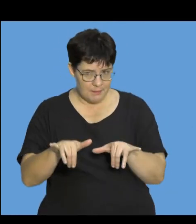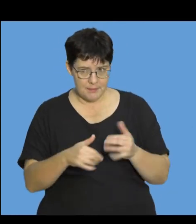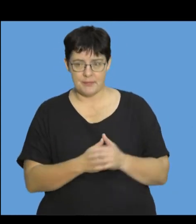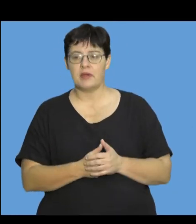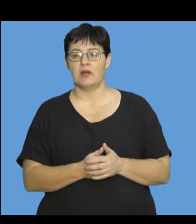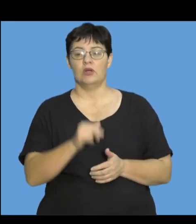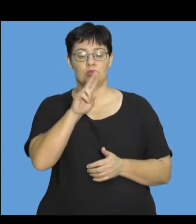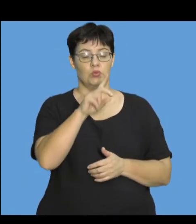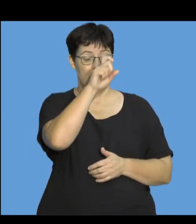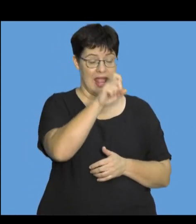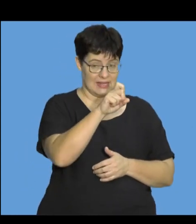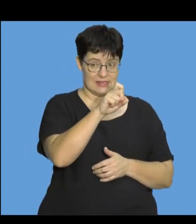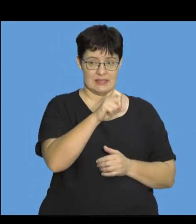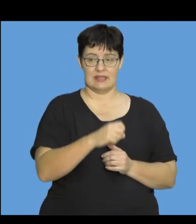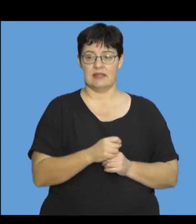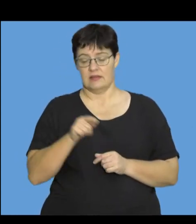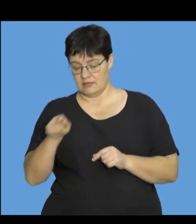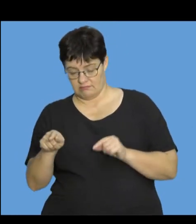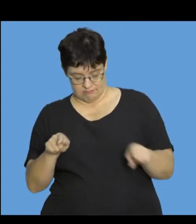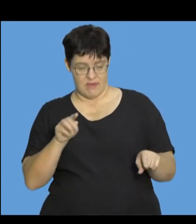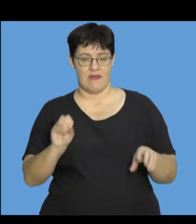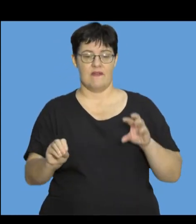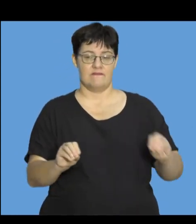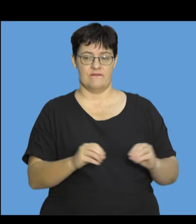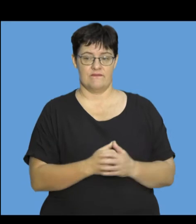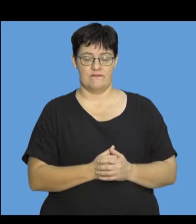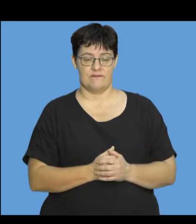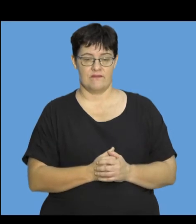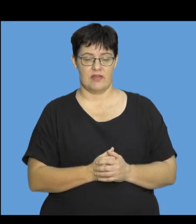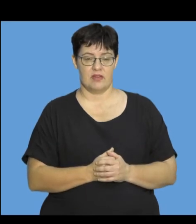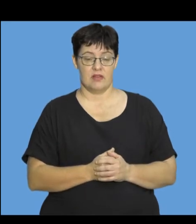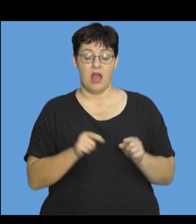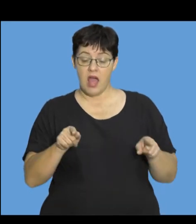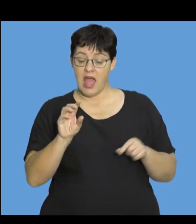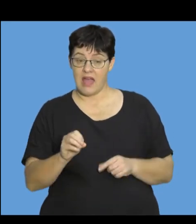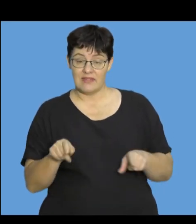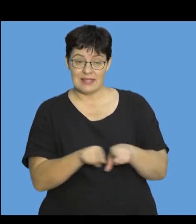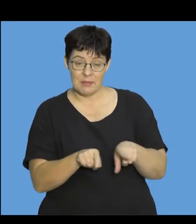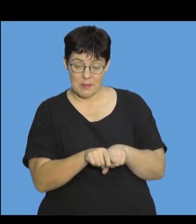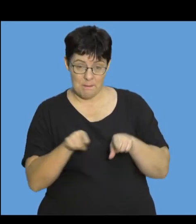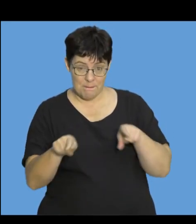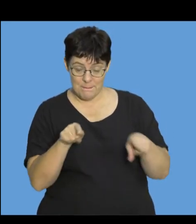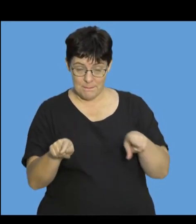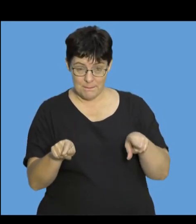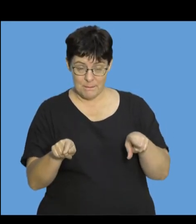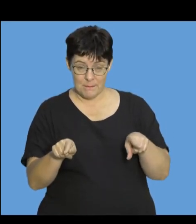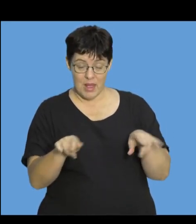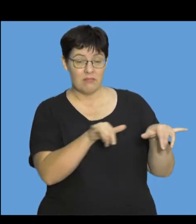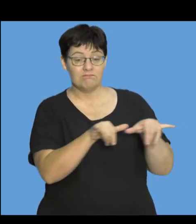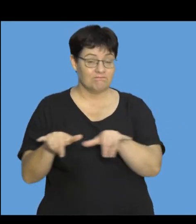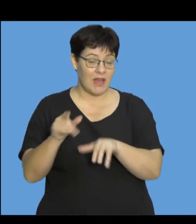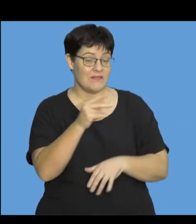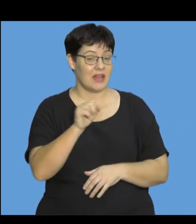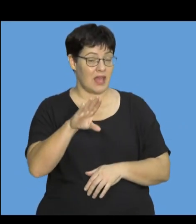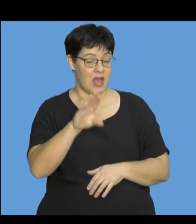which is the 2 to the exponent of x on both terms. Now, with the concept of a common factor, guys, remember with a common factor,